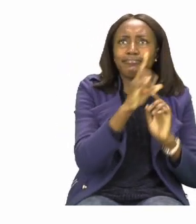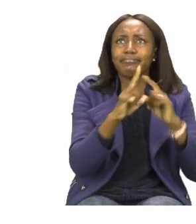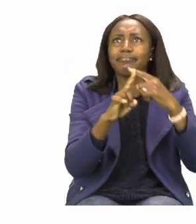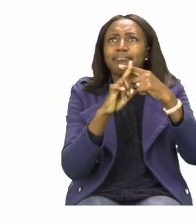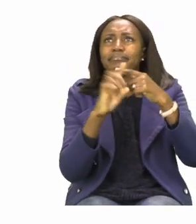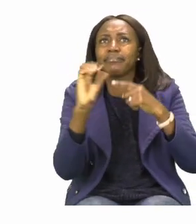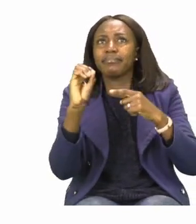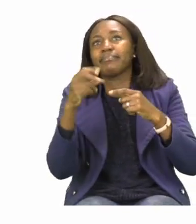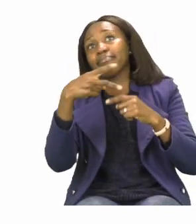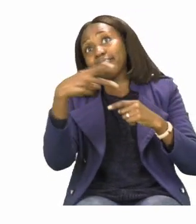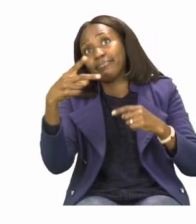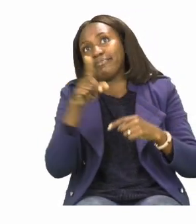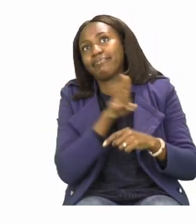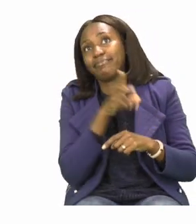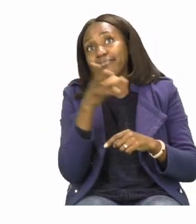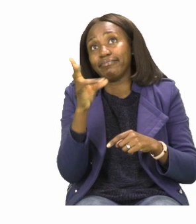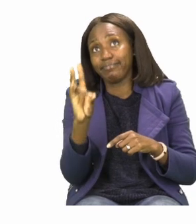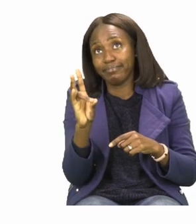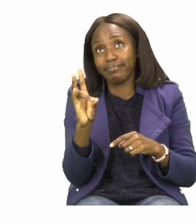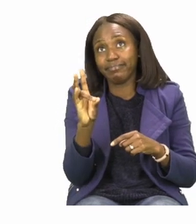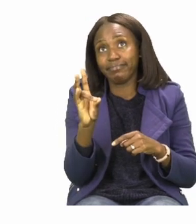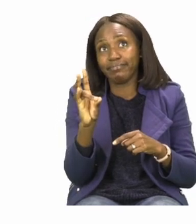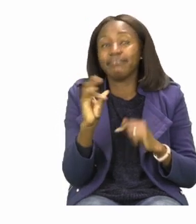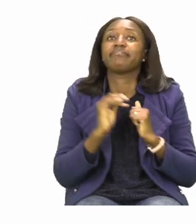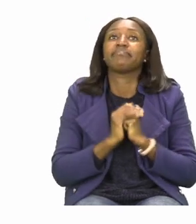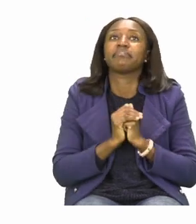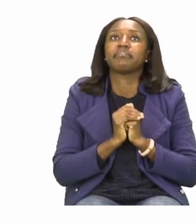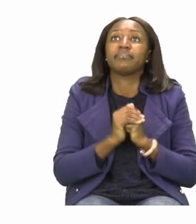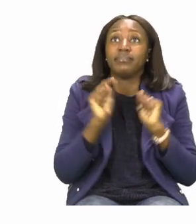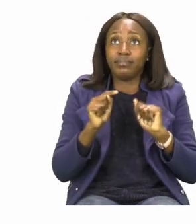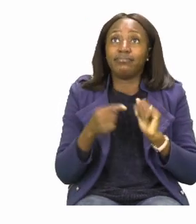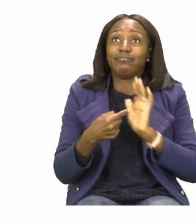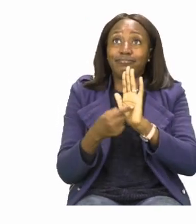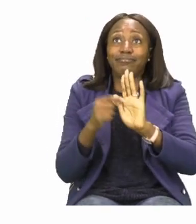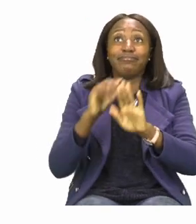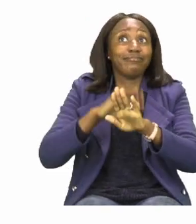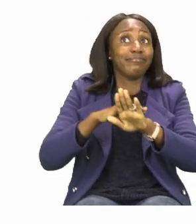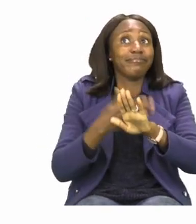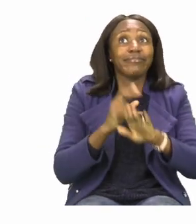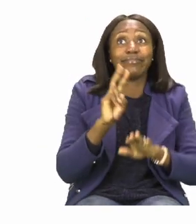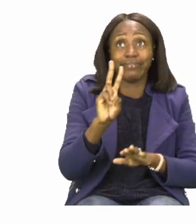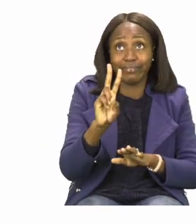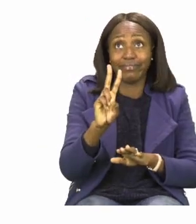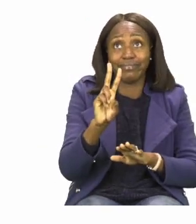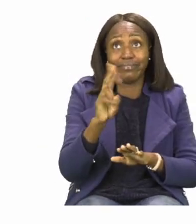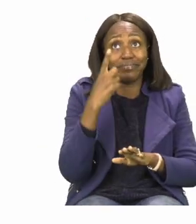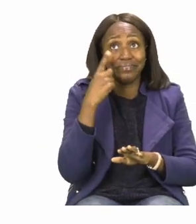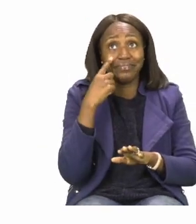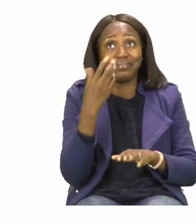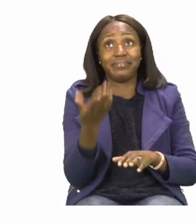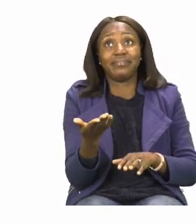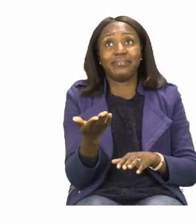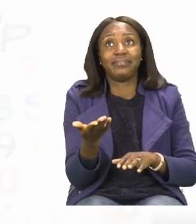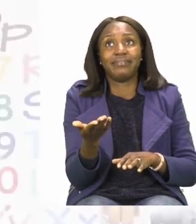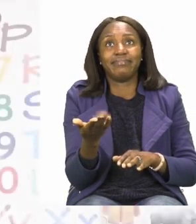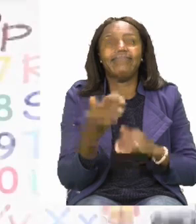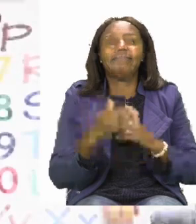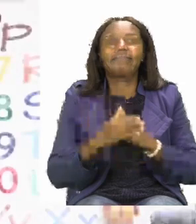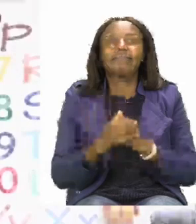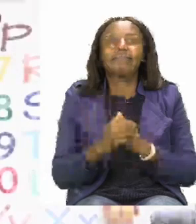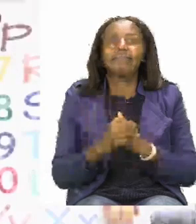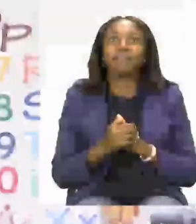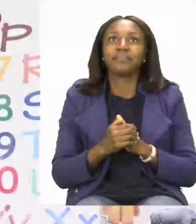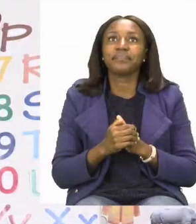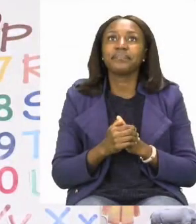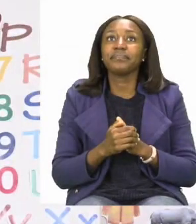us 17. We're going to do 2 together. So let's take a look at the board. The one I